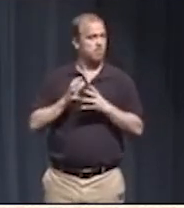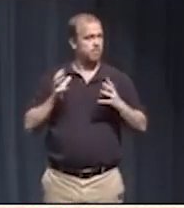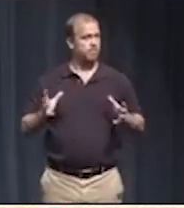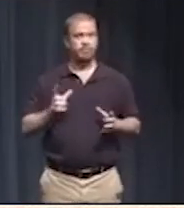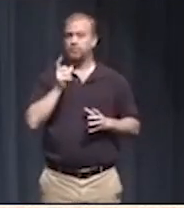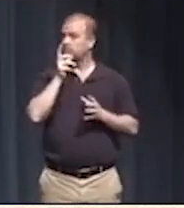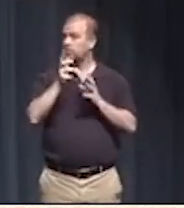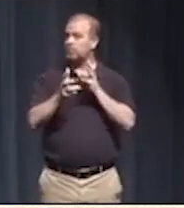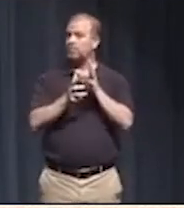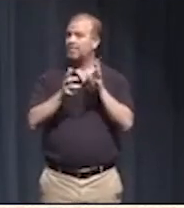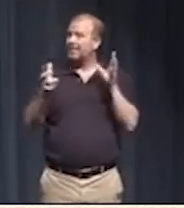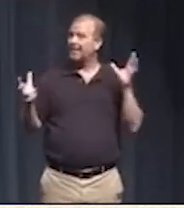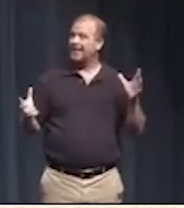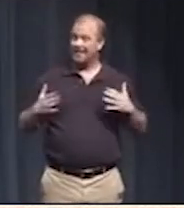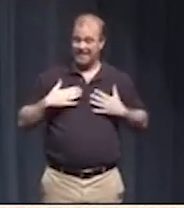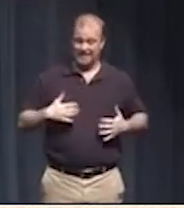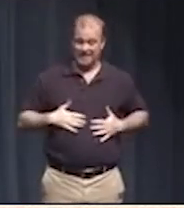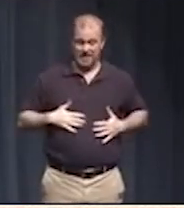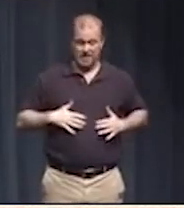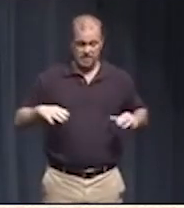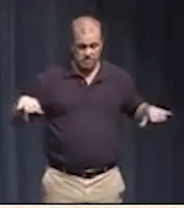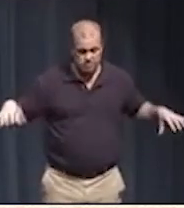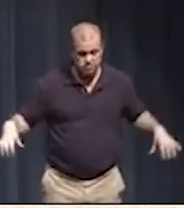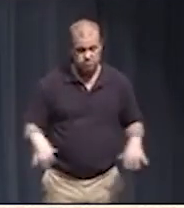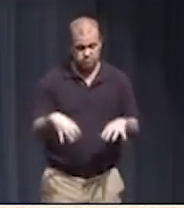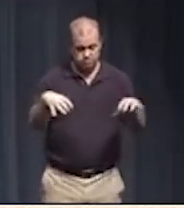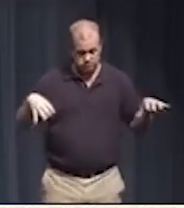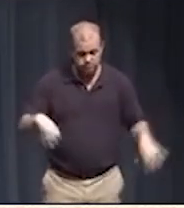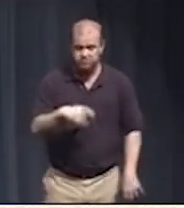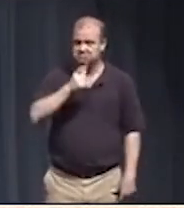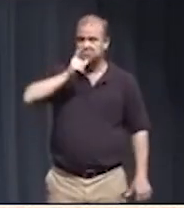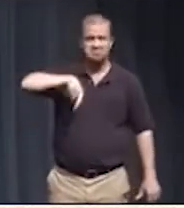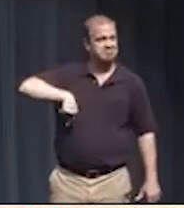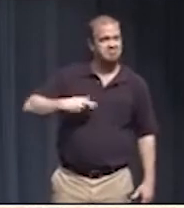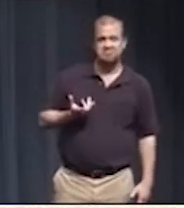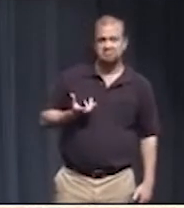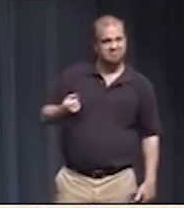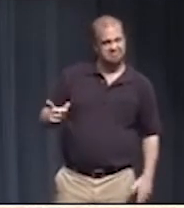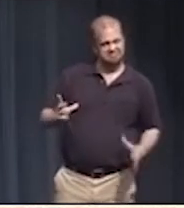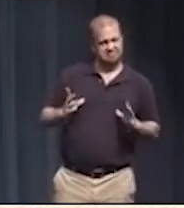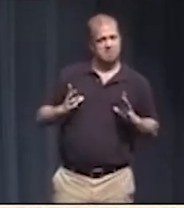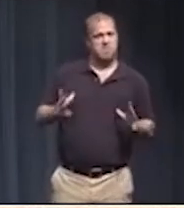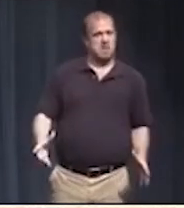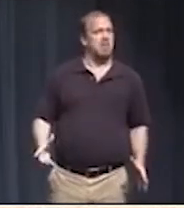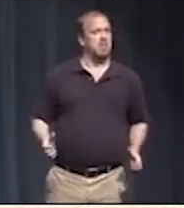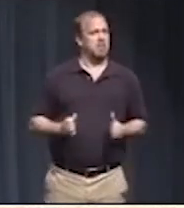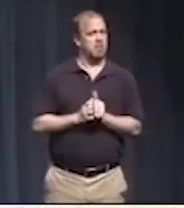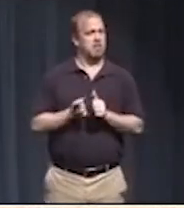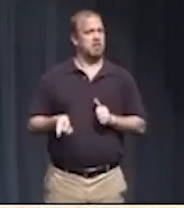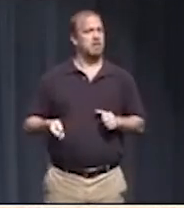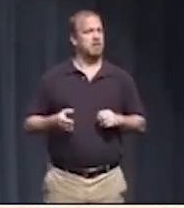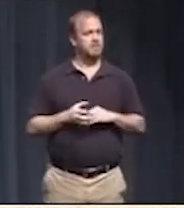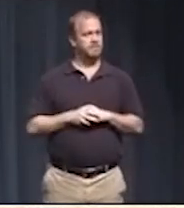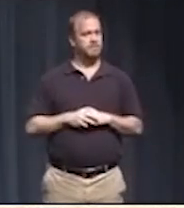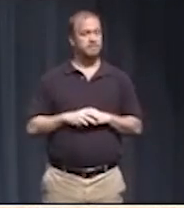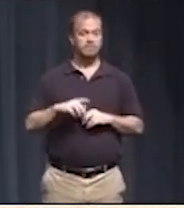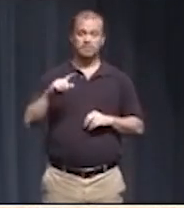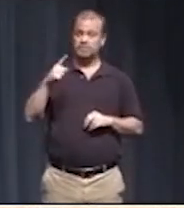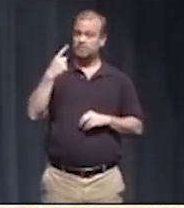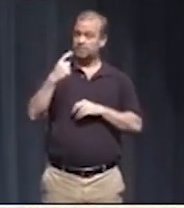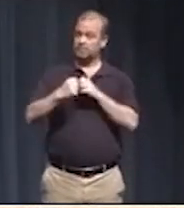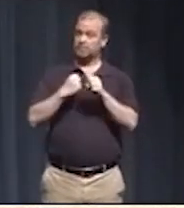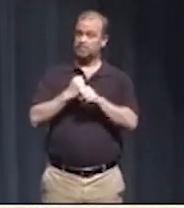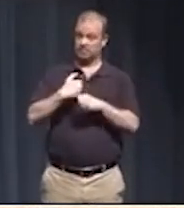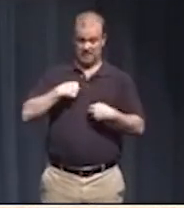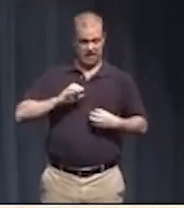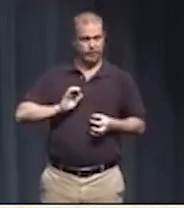require huge amounts of physical ability. He did really well with it. First year, I